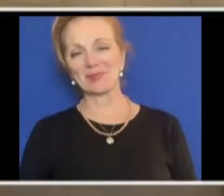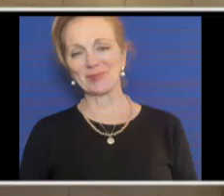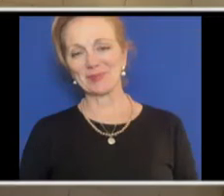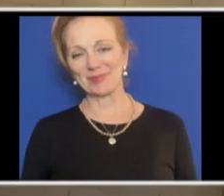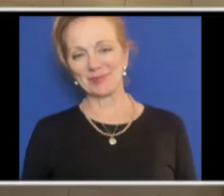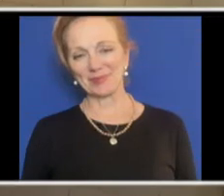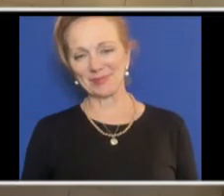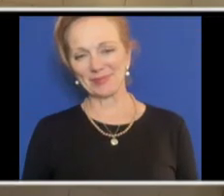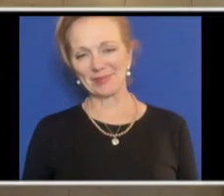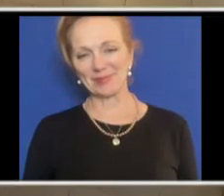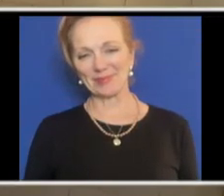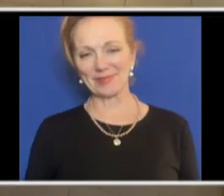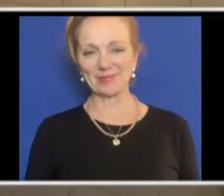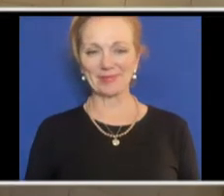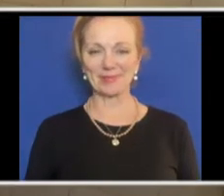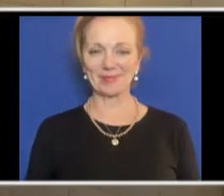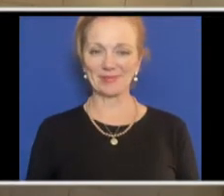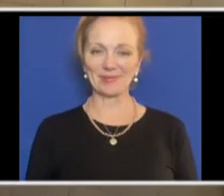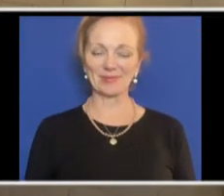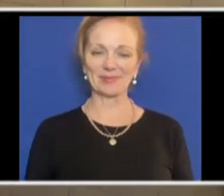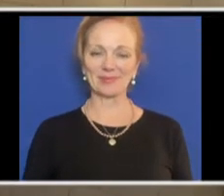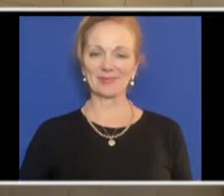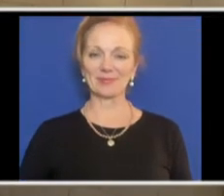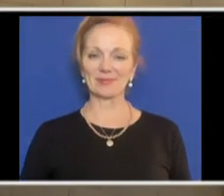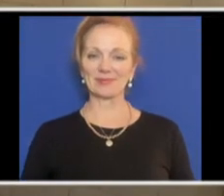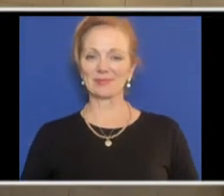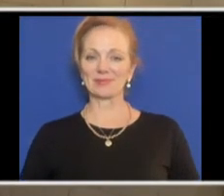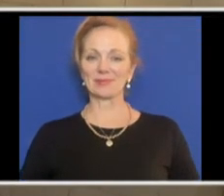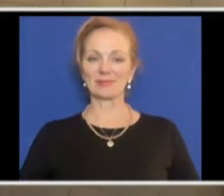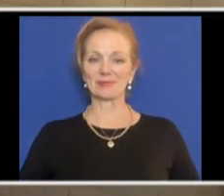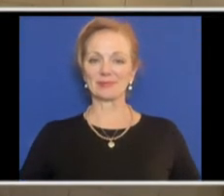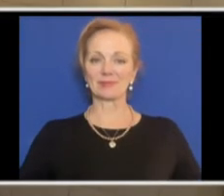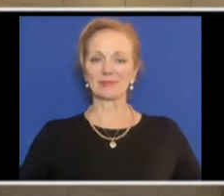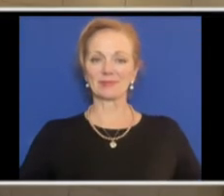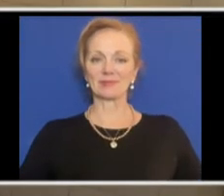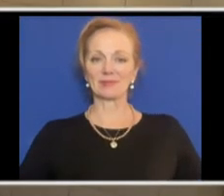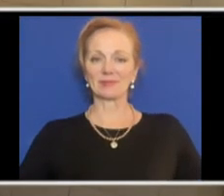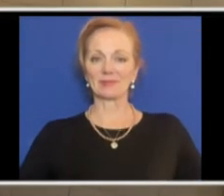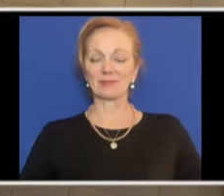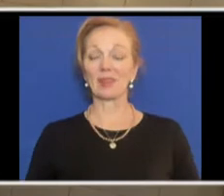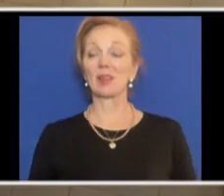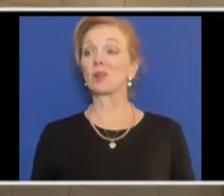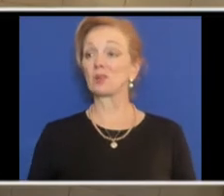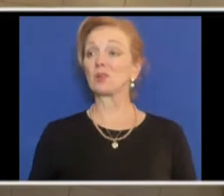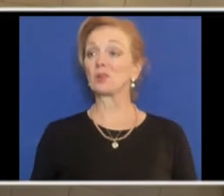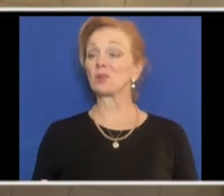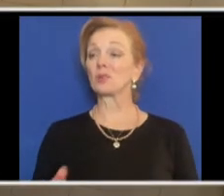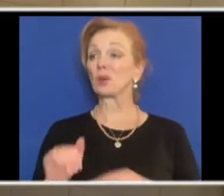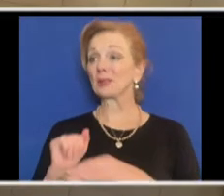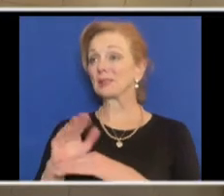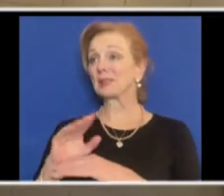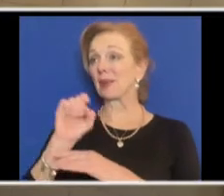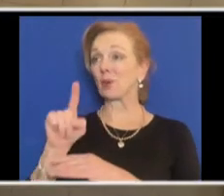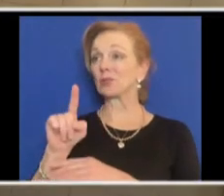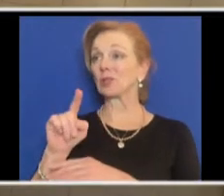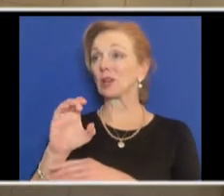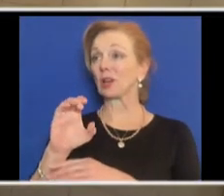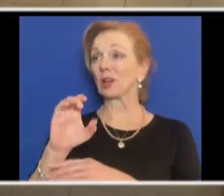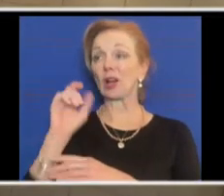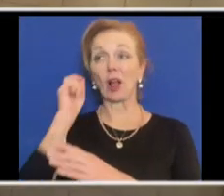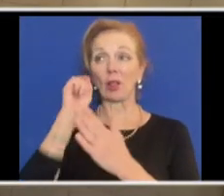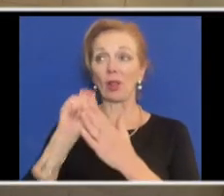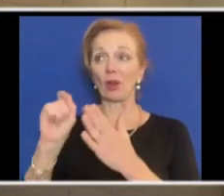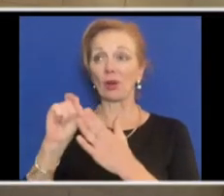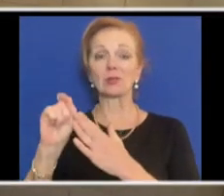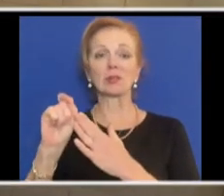make sure they can't ask uh you can submit you can submit the question to the clerk I'm sorry but be sure to send